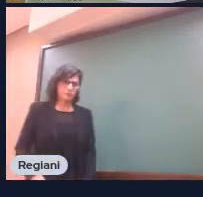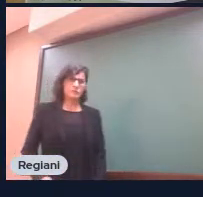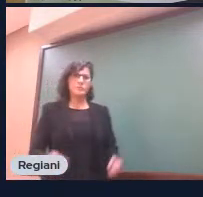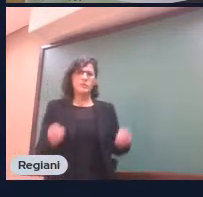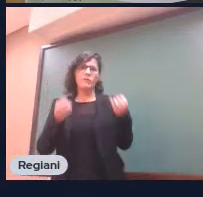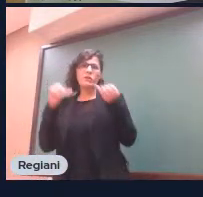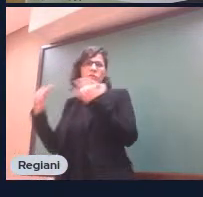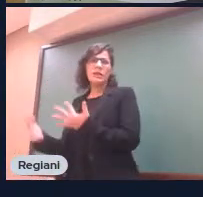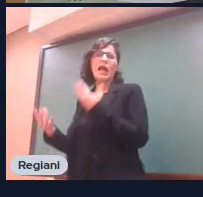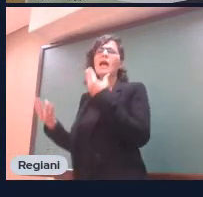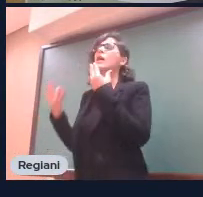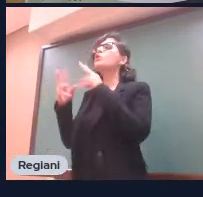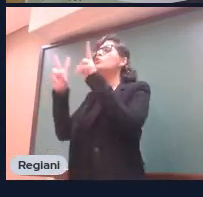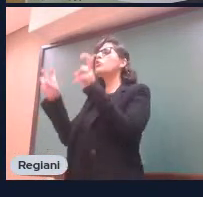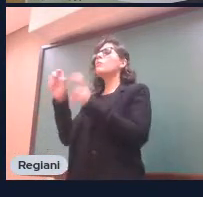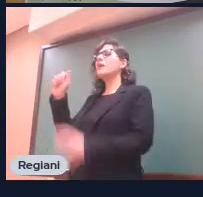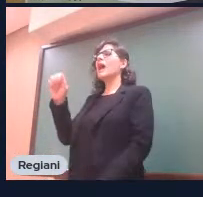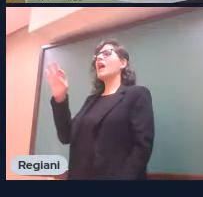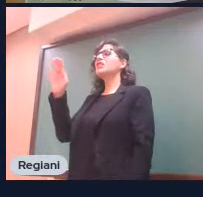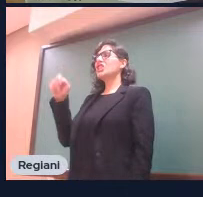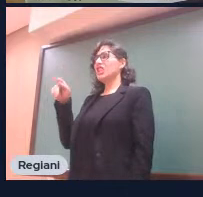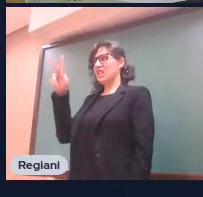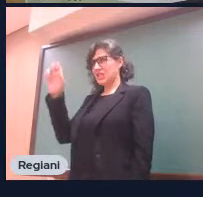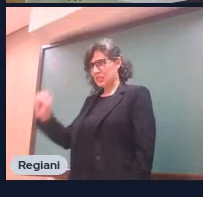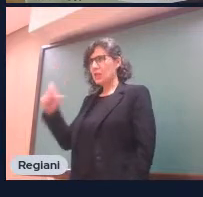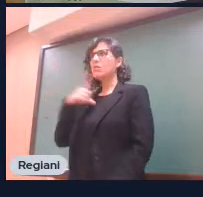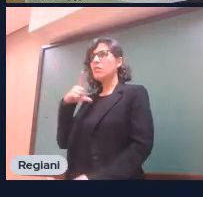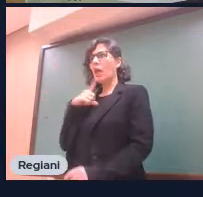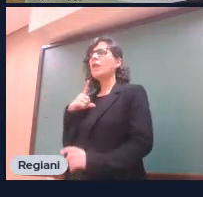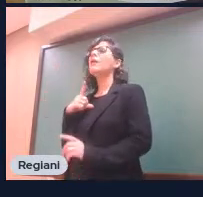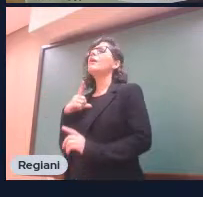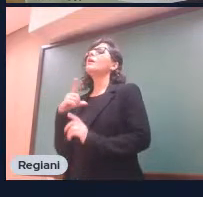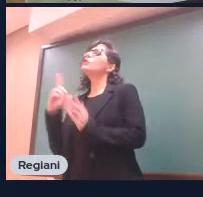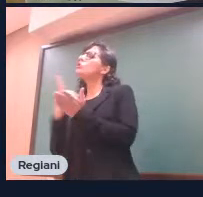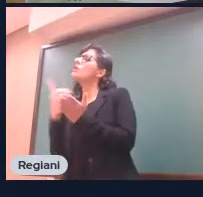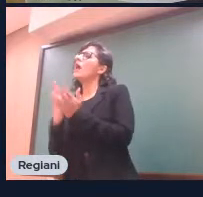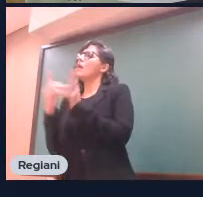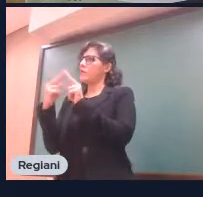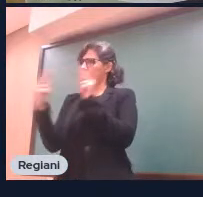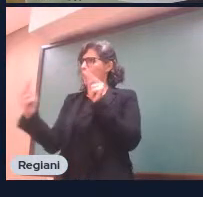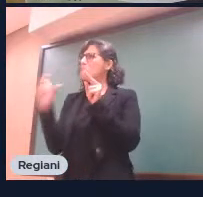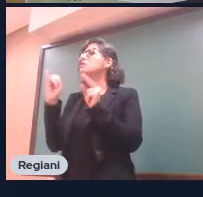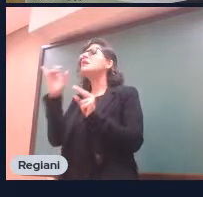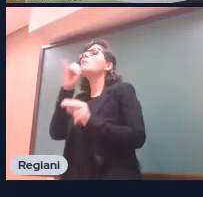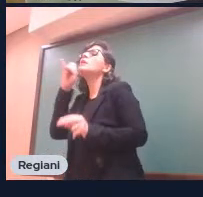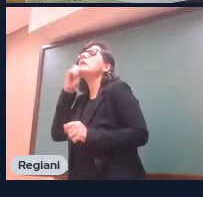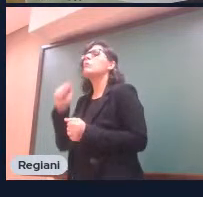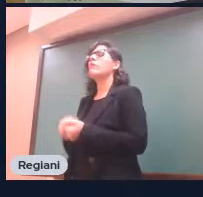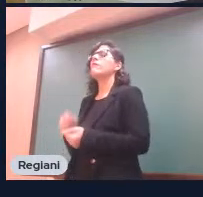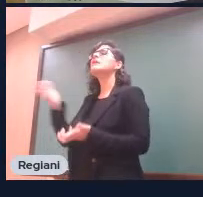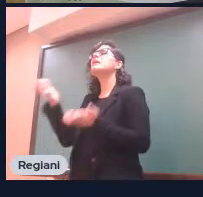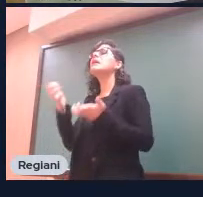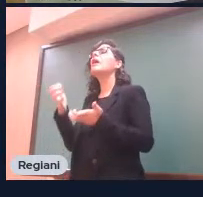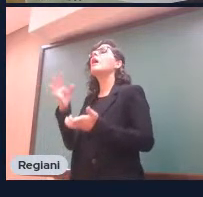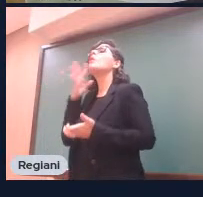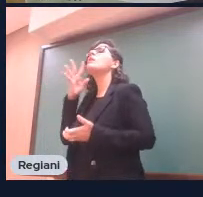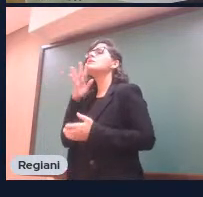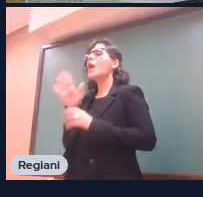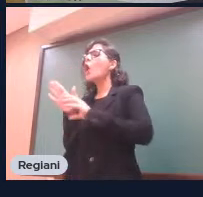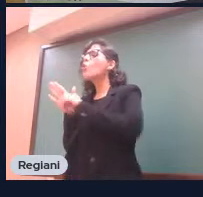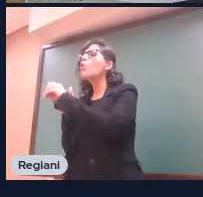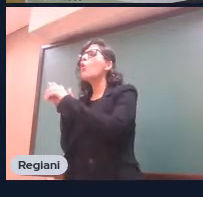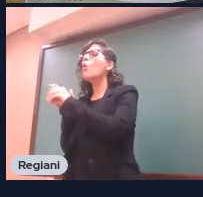Think of a map. If you want to know where you are, you just open Google Maps and it shows you the map and it moves through time